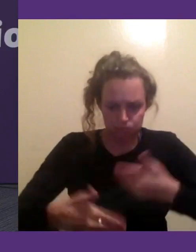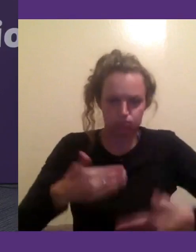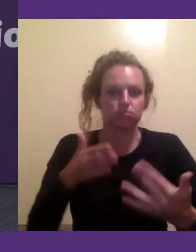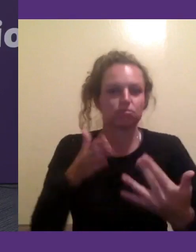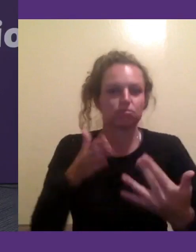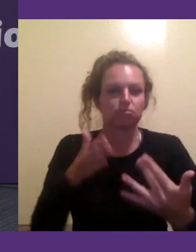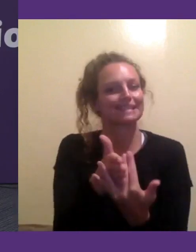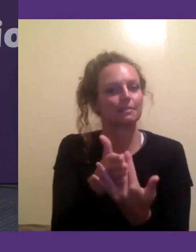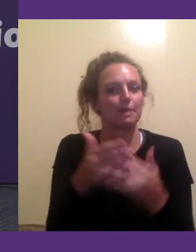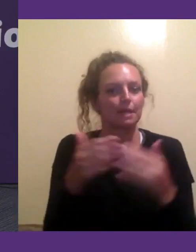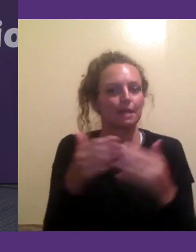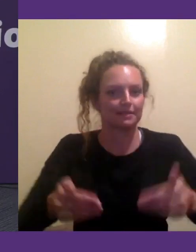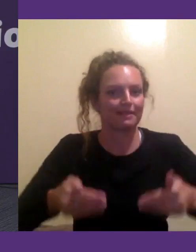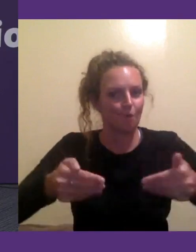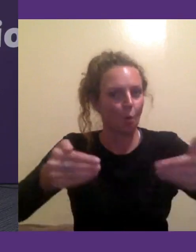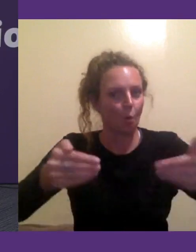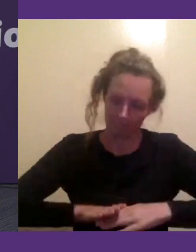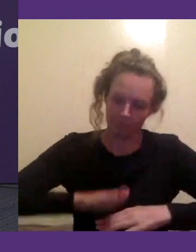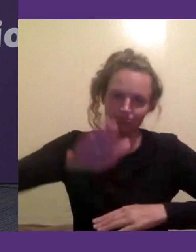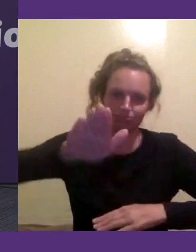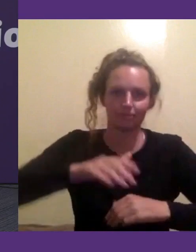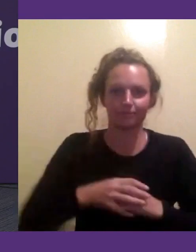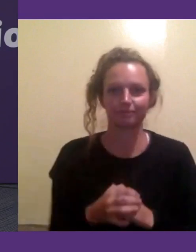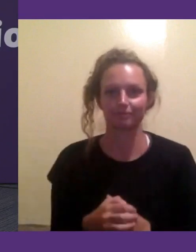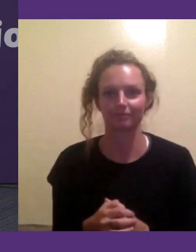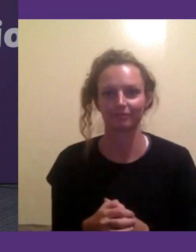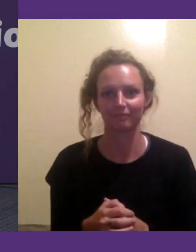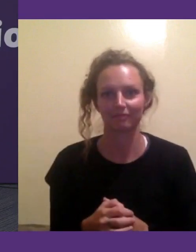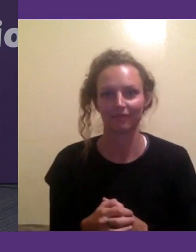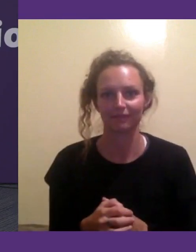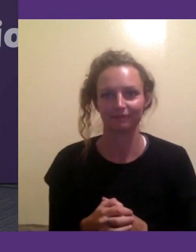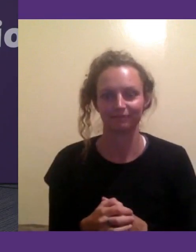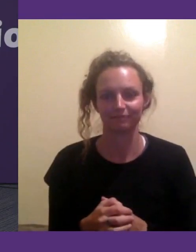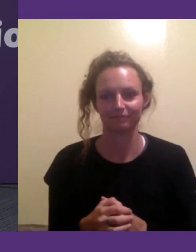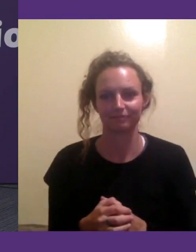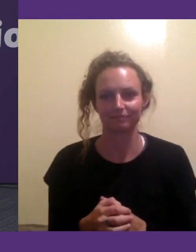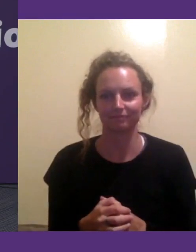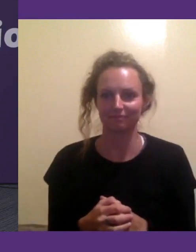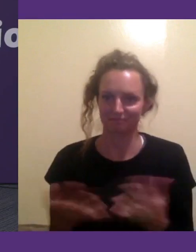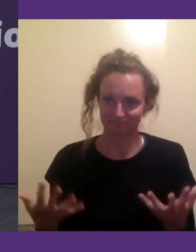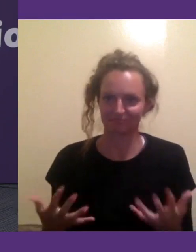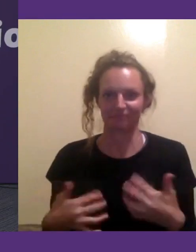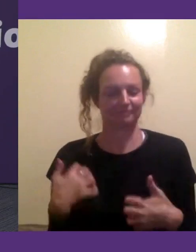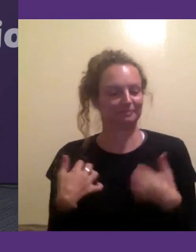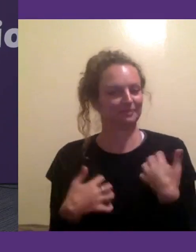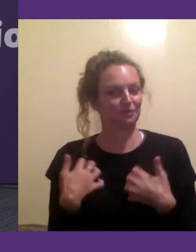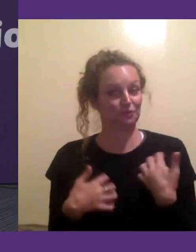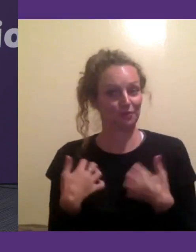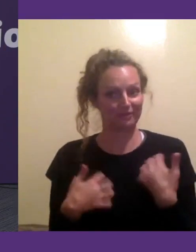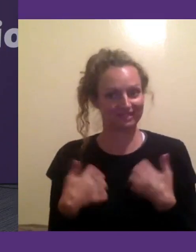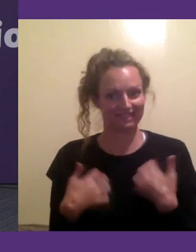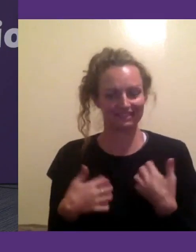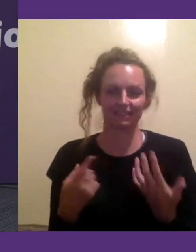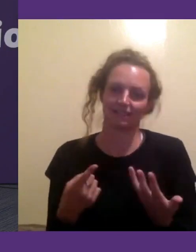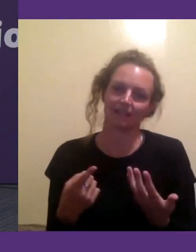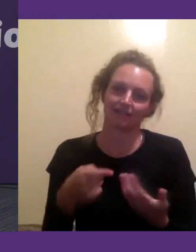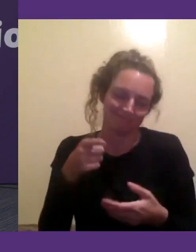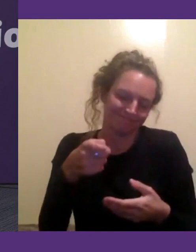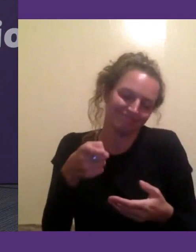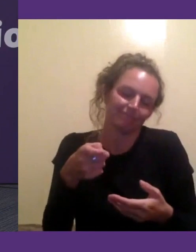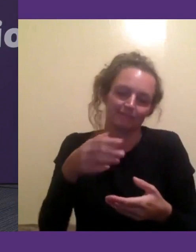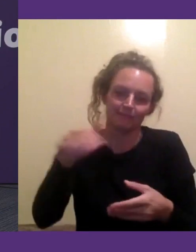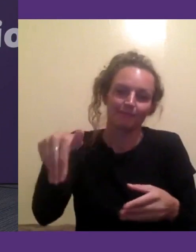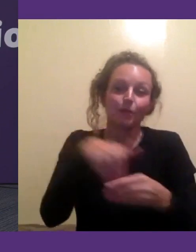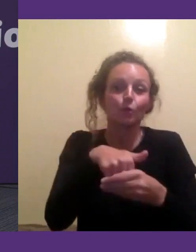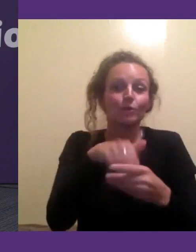have a chat, instead of doing it on the internet again. I'm so excited. So it's brilliant, isn't it? And it is part of that wonderful. Community building, is being in the room and catching